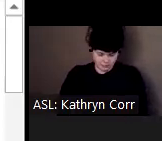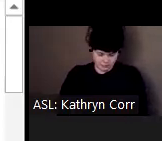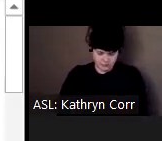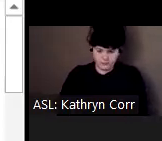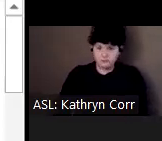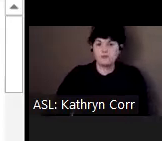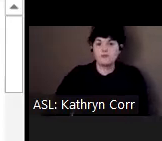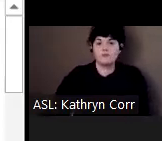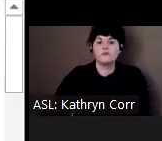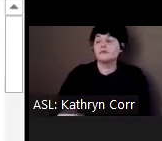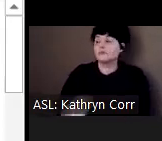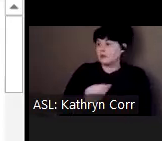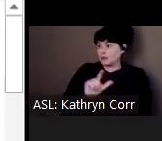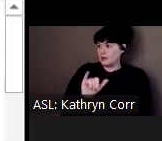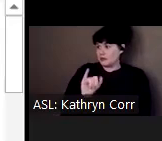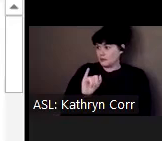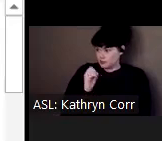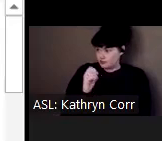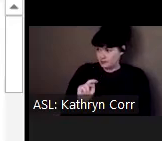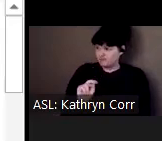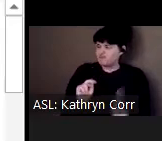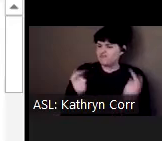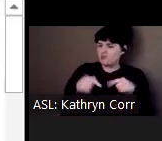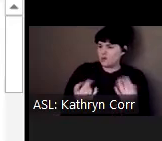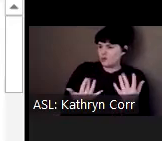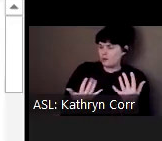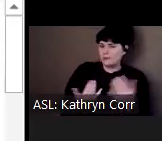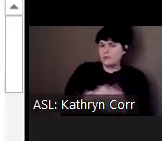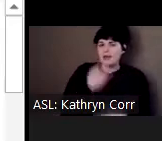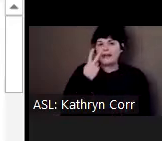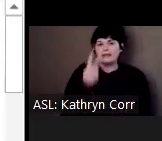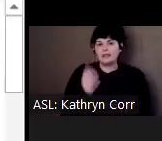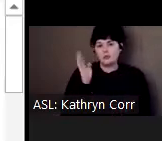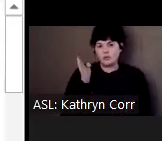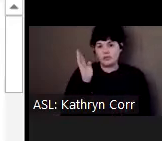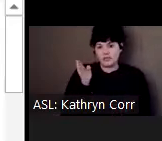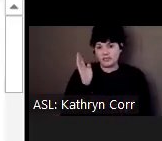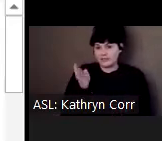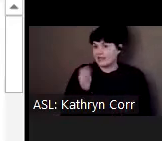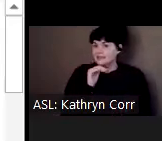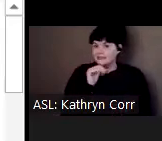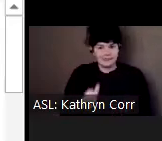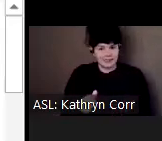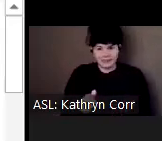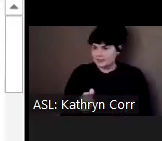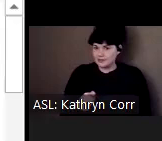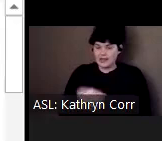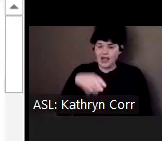Allison, while we're waiting, I see that the presentation is not in presentation mode.